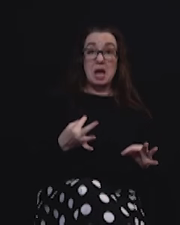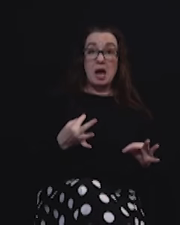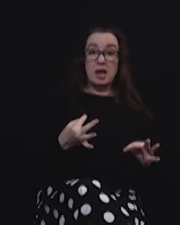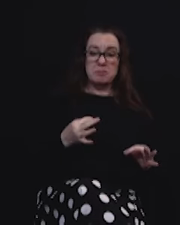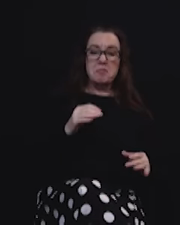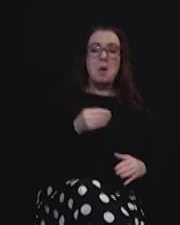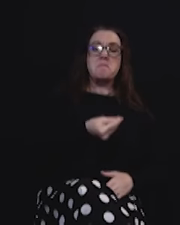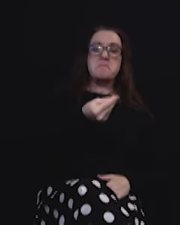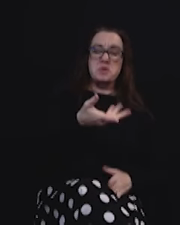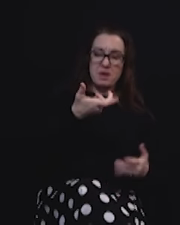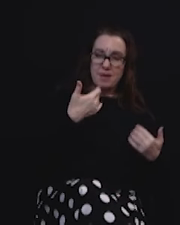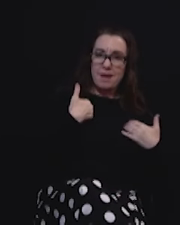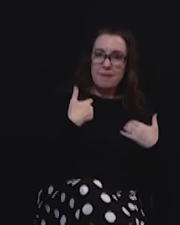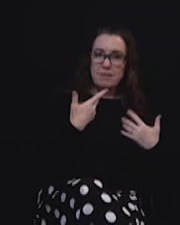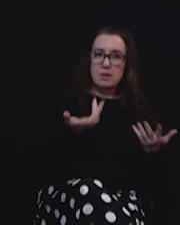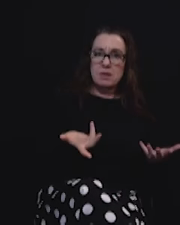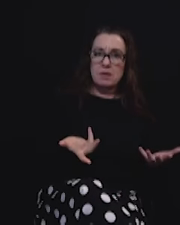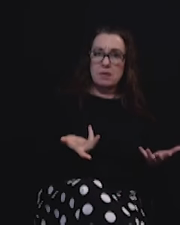one.